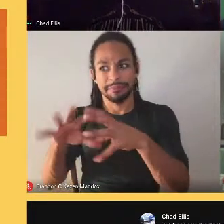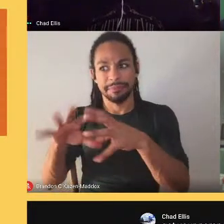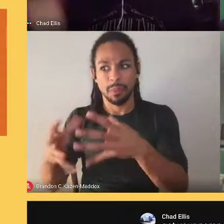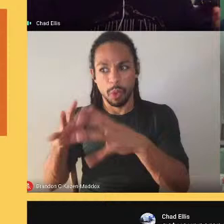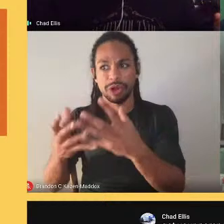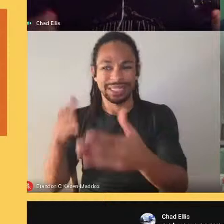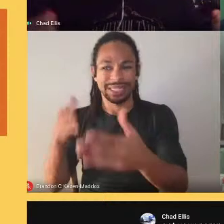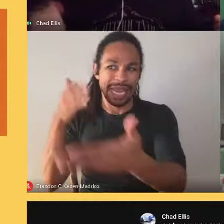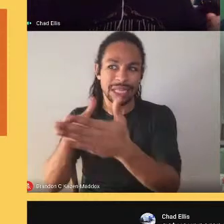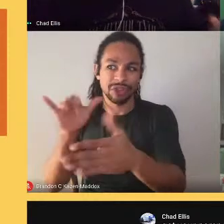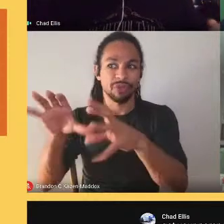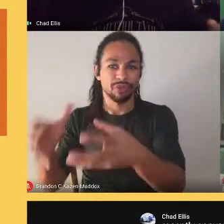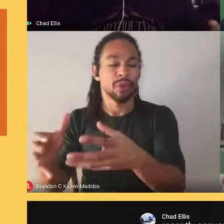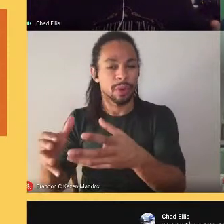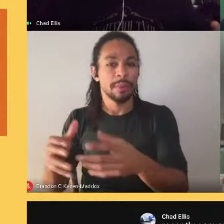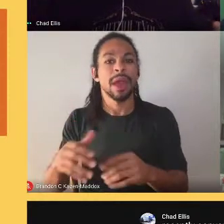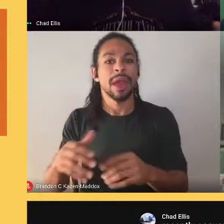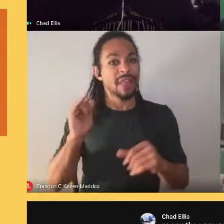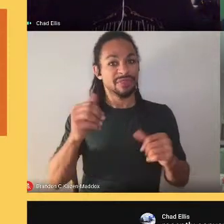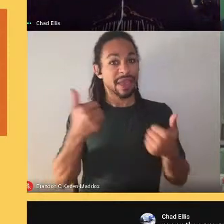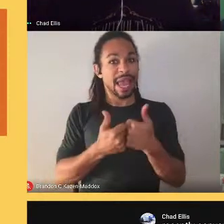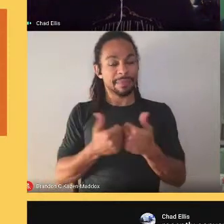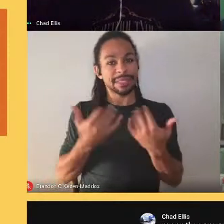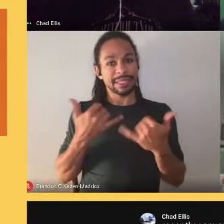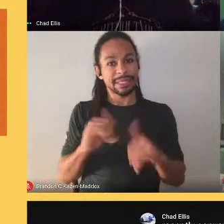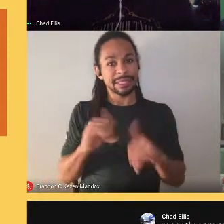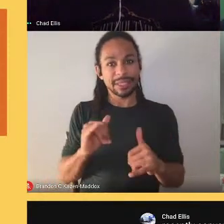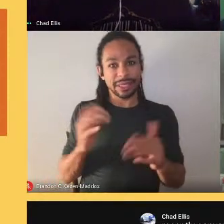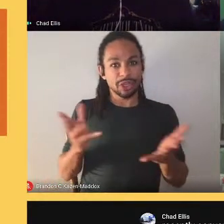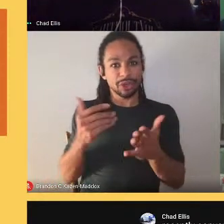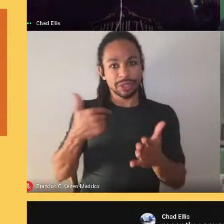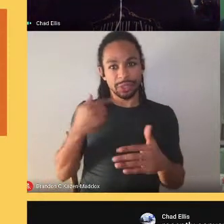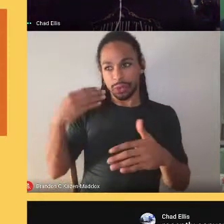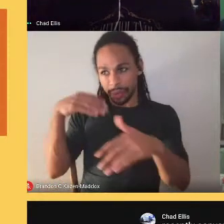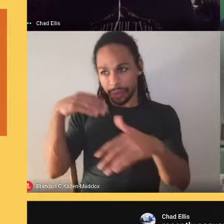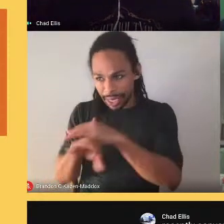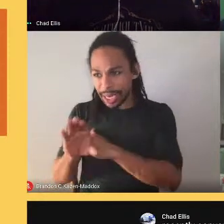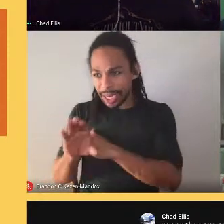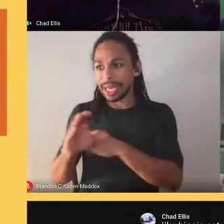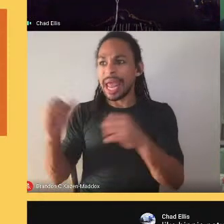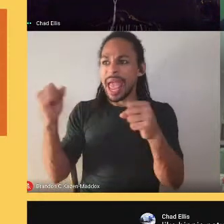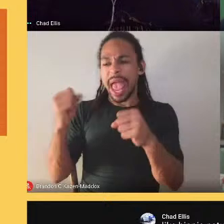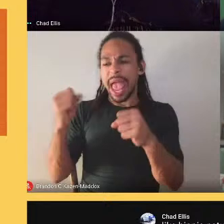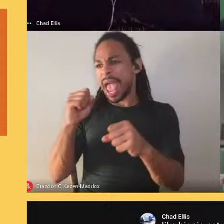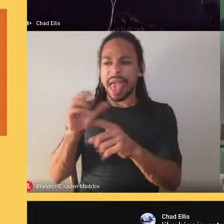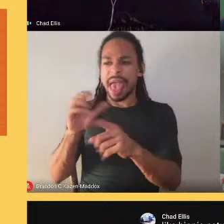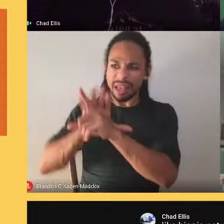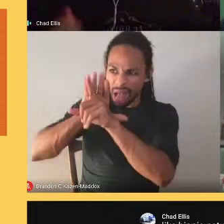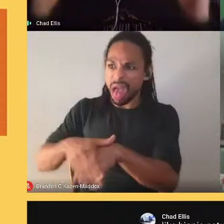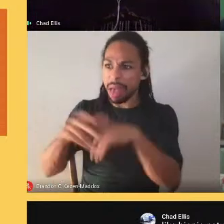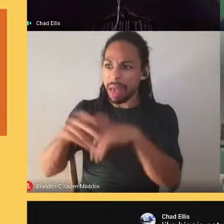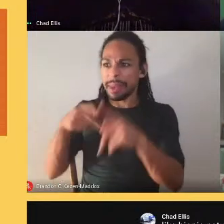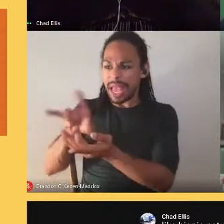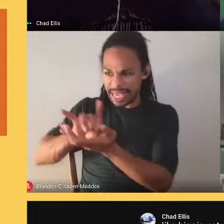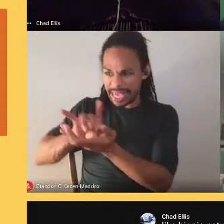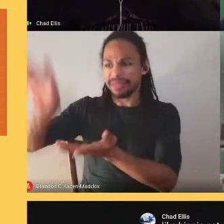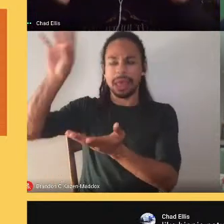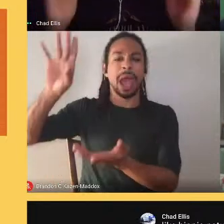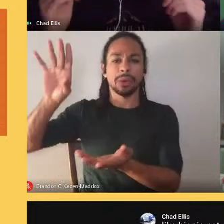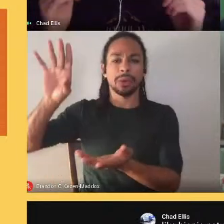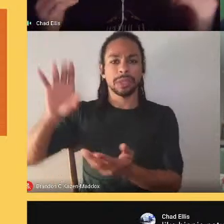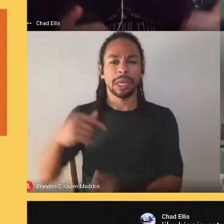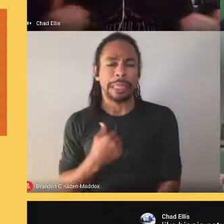beat people up in their own homes and take their stuff. And kick them out. So with Musafirs, and now